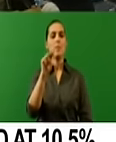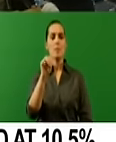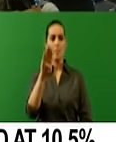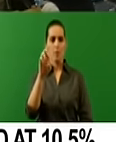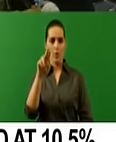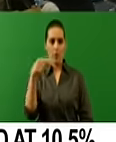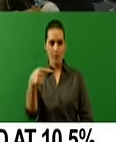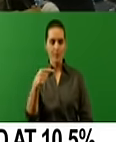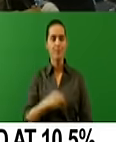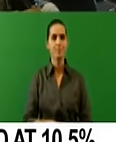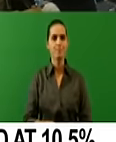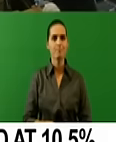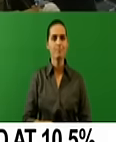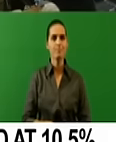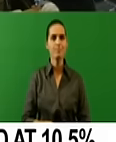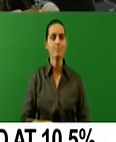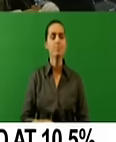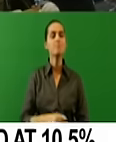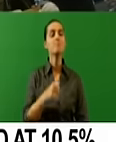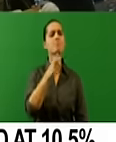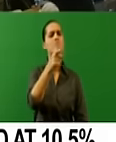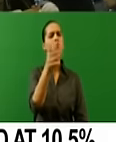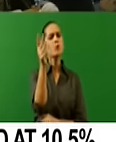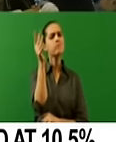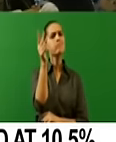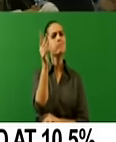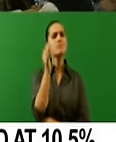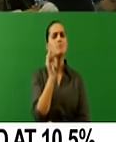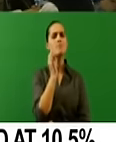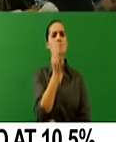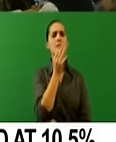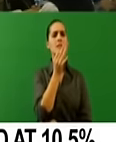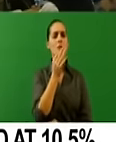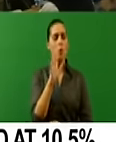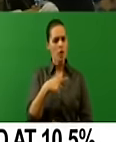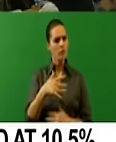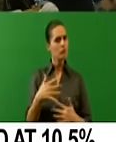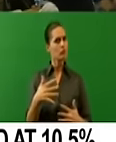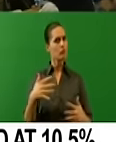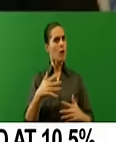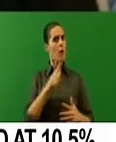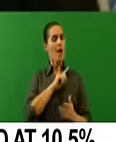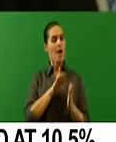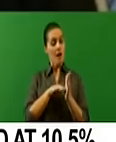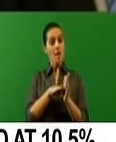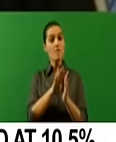said inflation has surprised over the past months on the downside, and we had